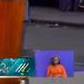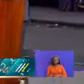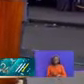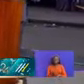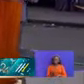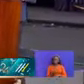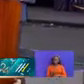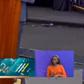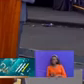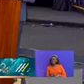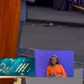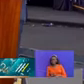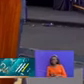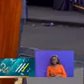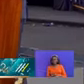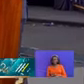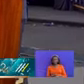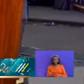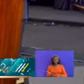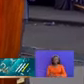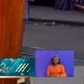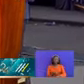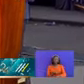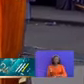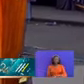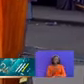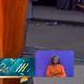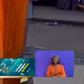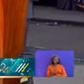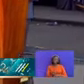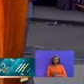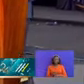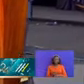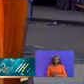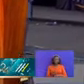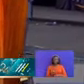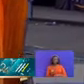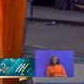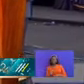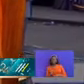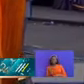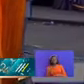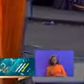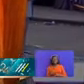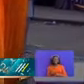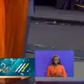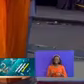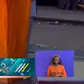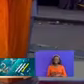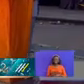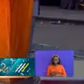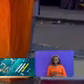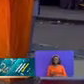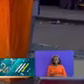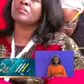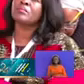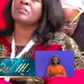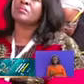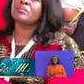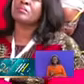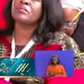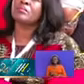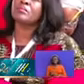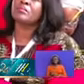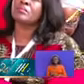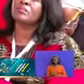for long they will be long days it will not be a short time that's why the parable of the